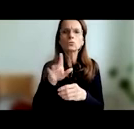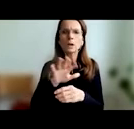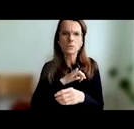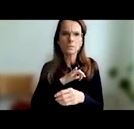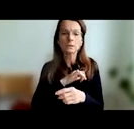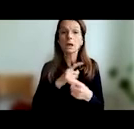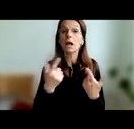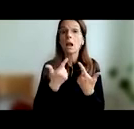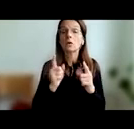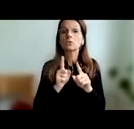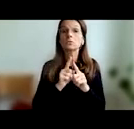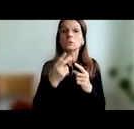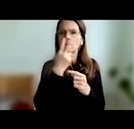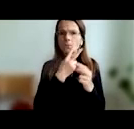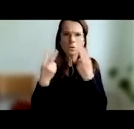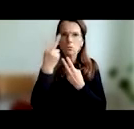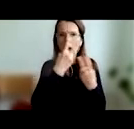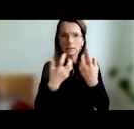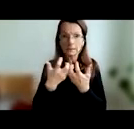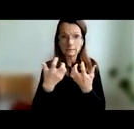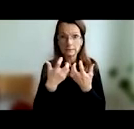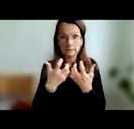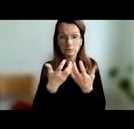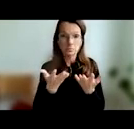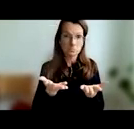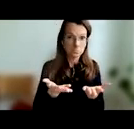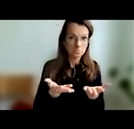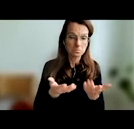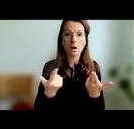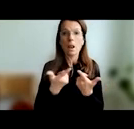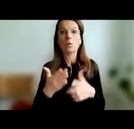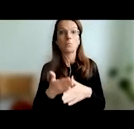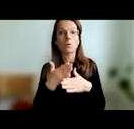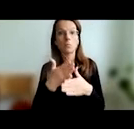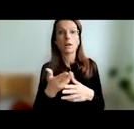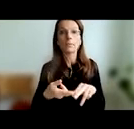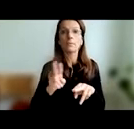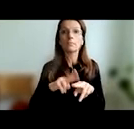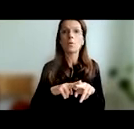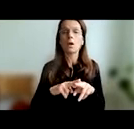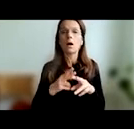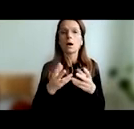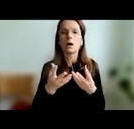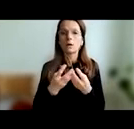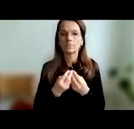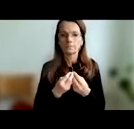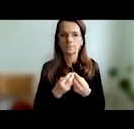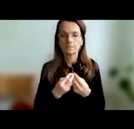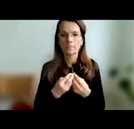well implemented, it will contribute to a more